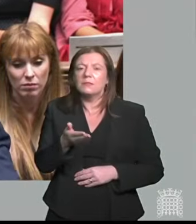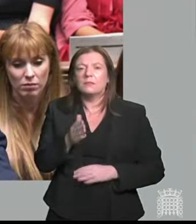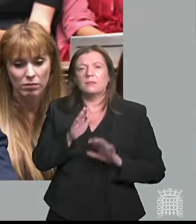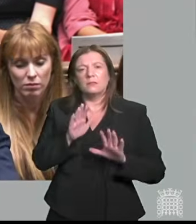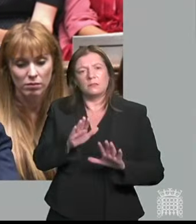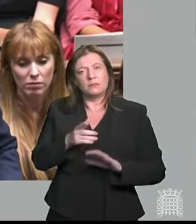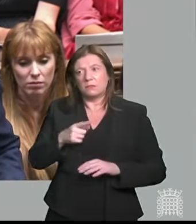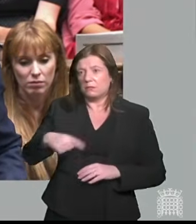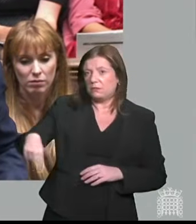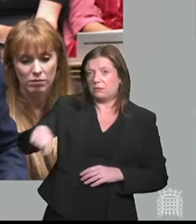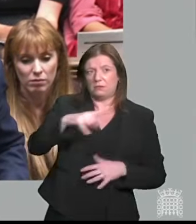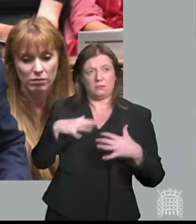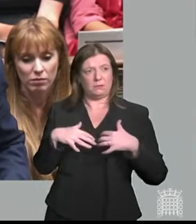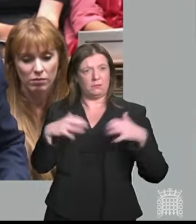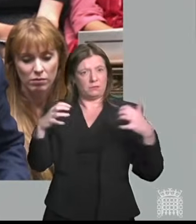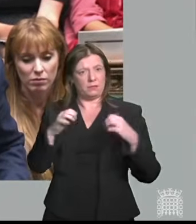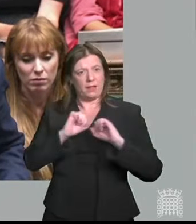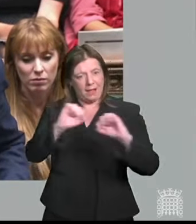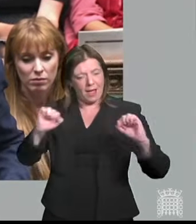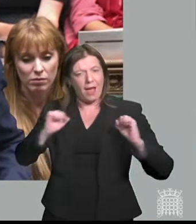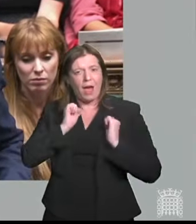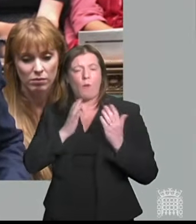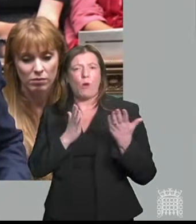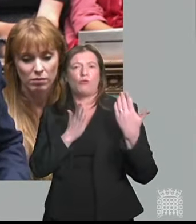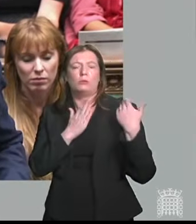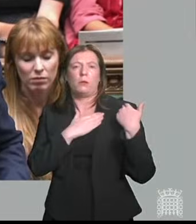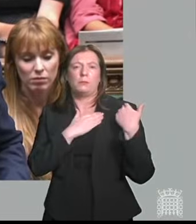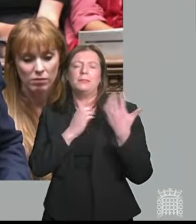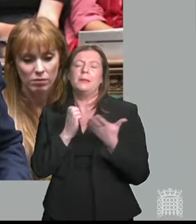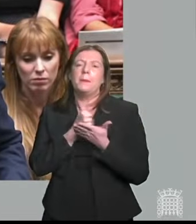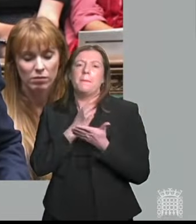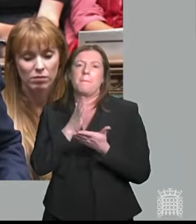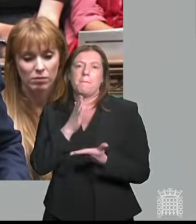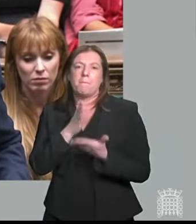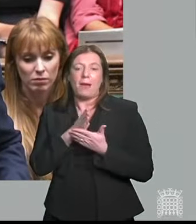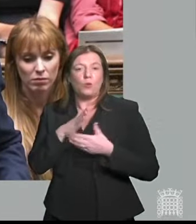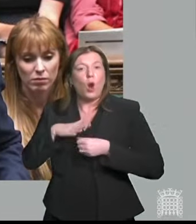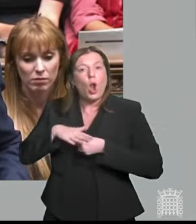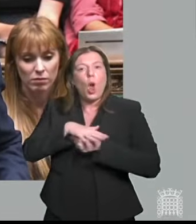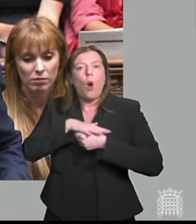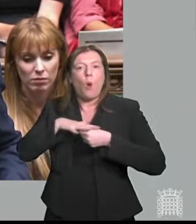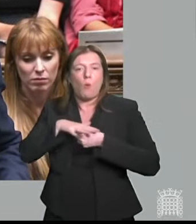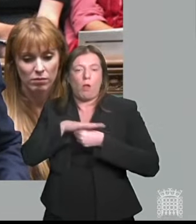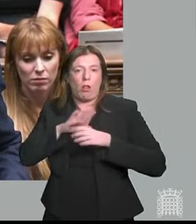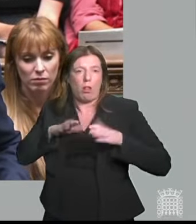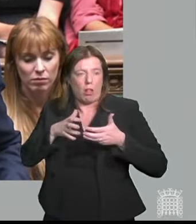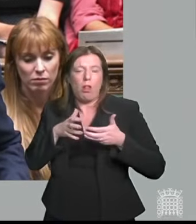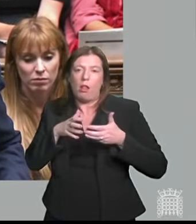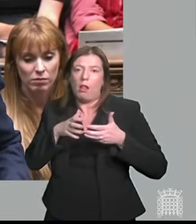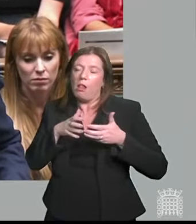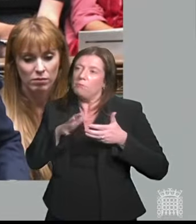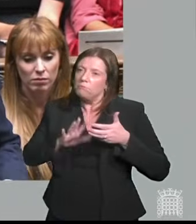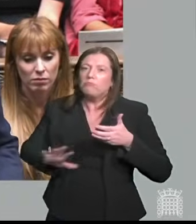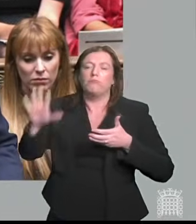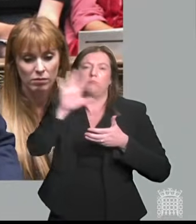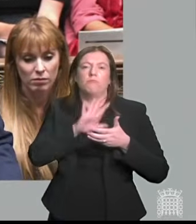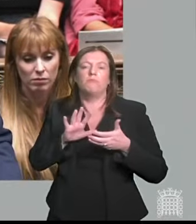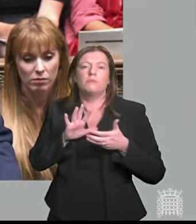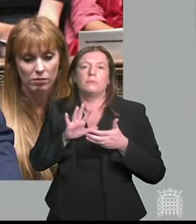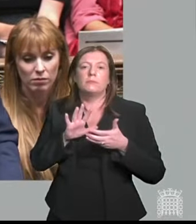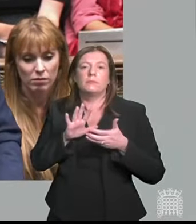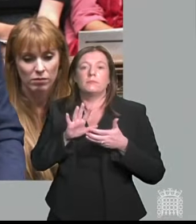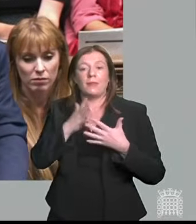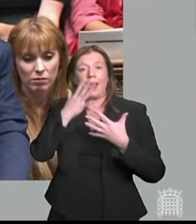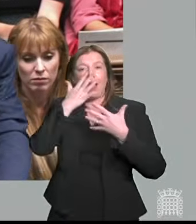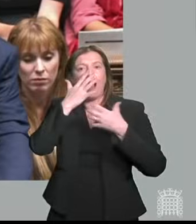member of this House has a duty to work in their constituency and across the country to say no to